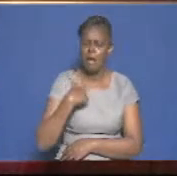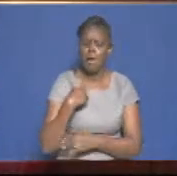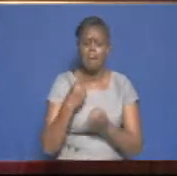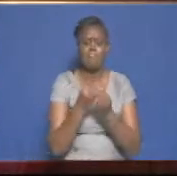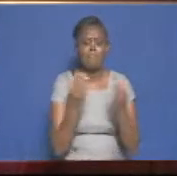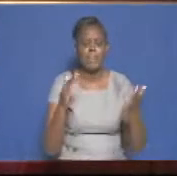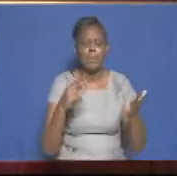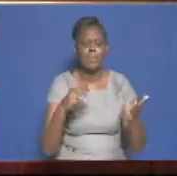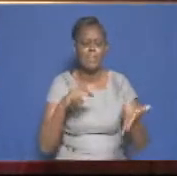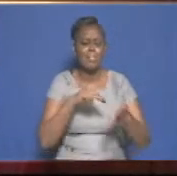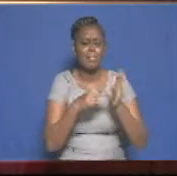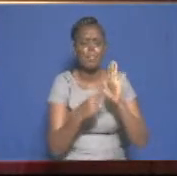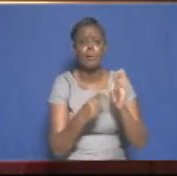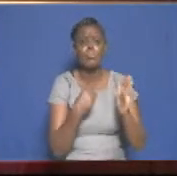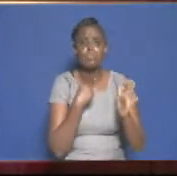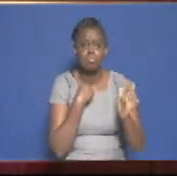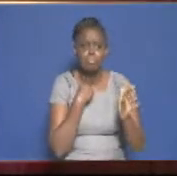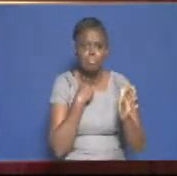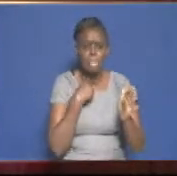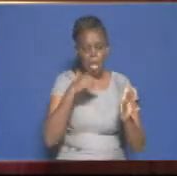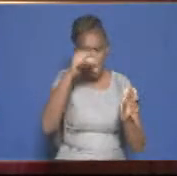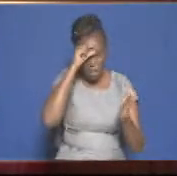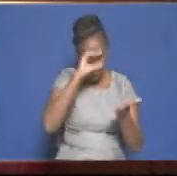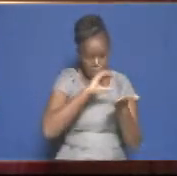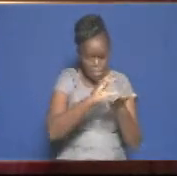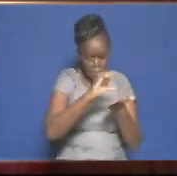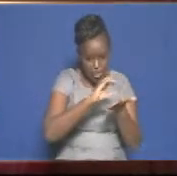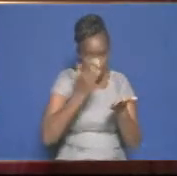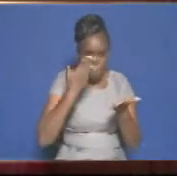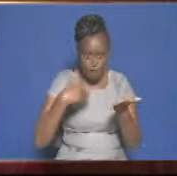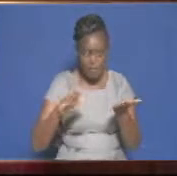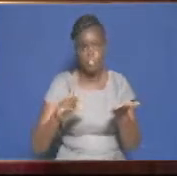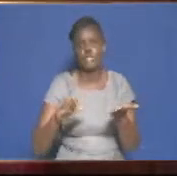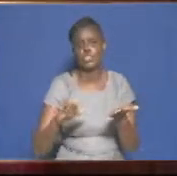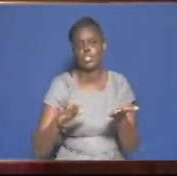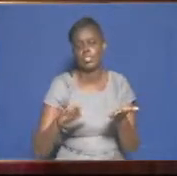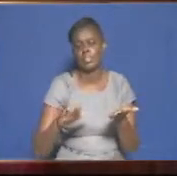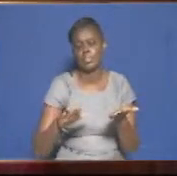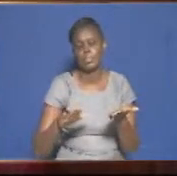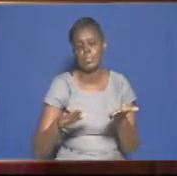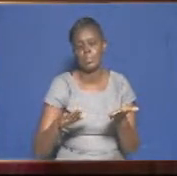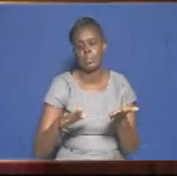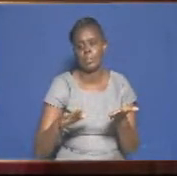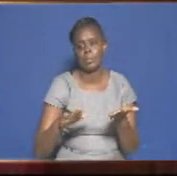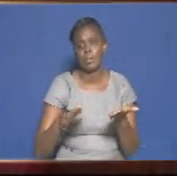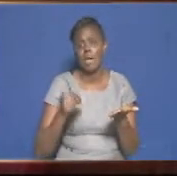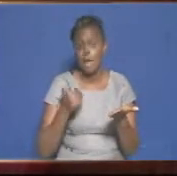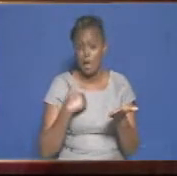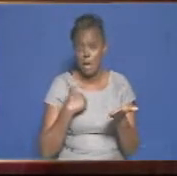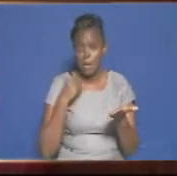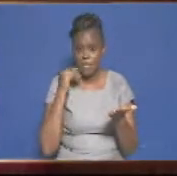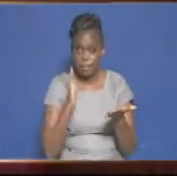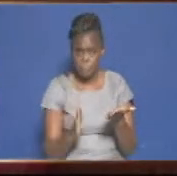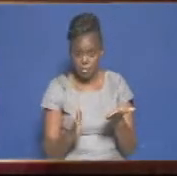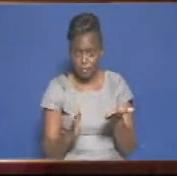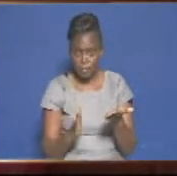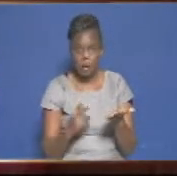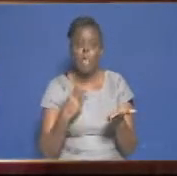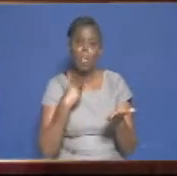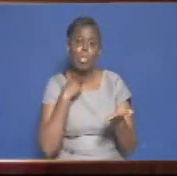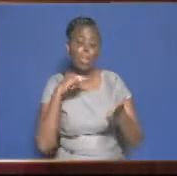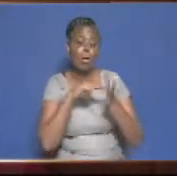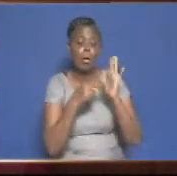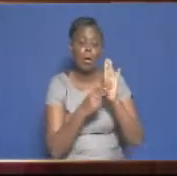which government has put in money countrywide, Mr. Speaker. Mr. Speaker, there is these stalled projects